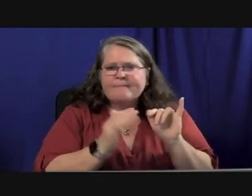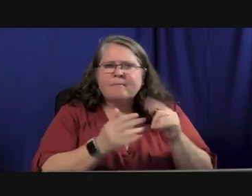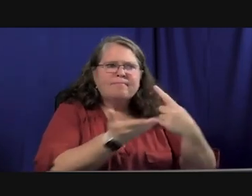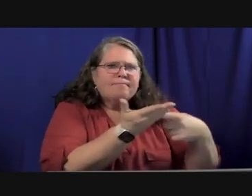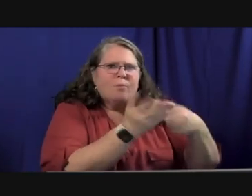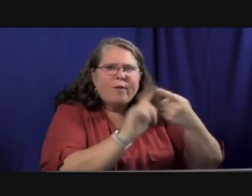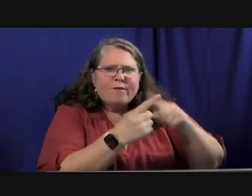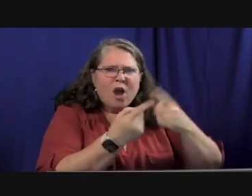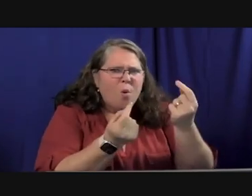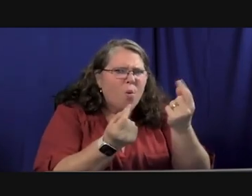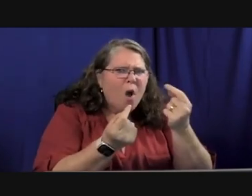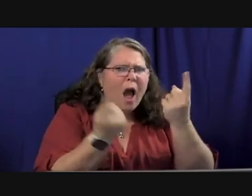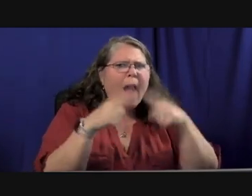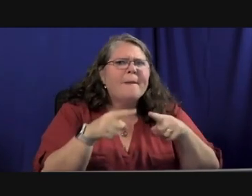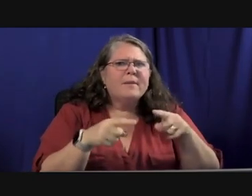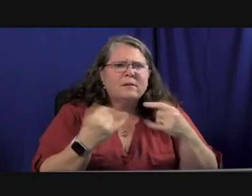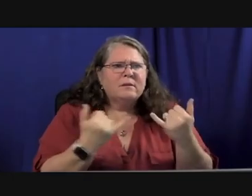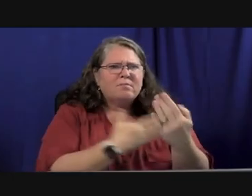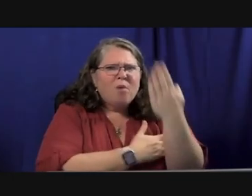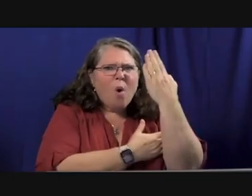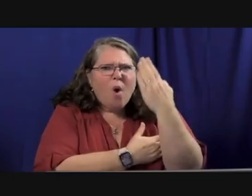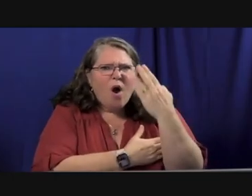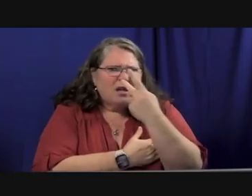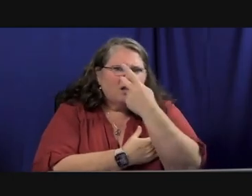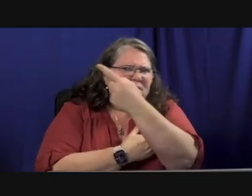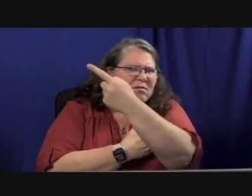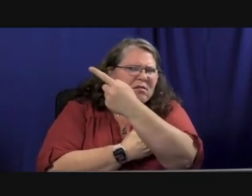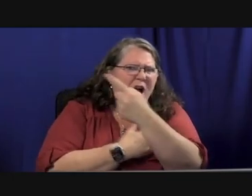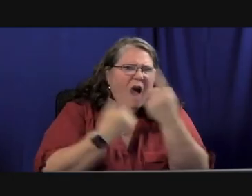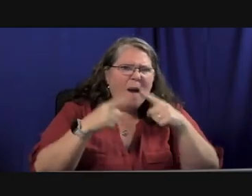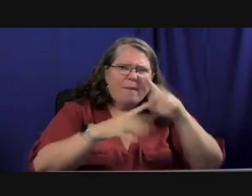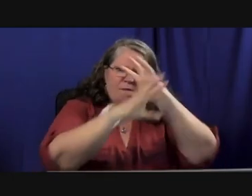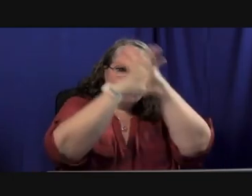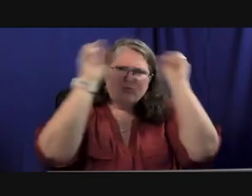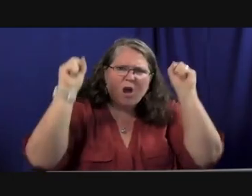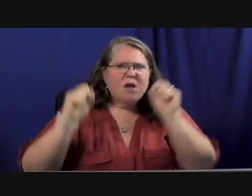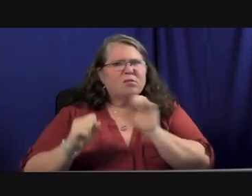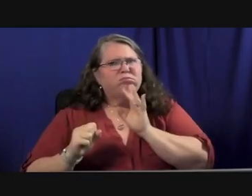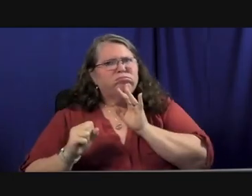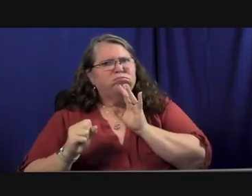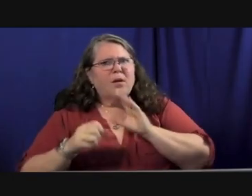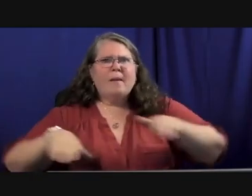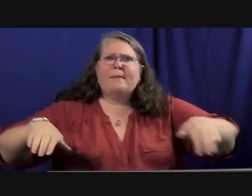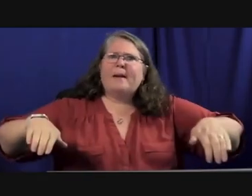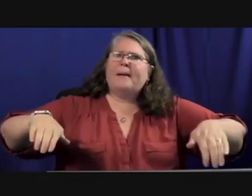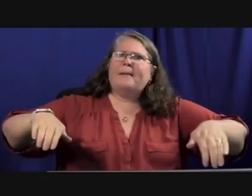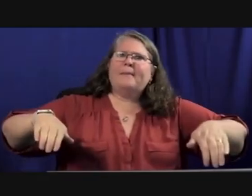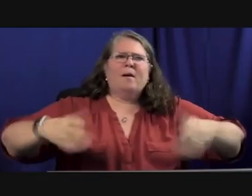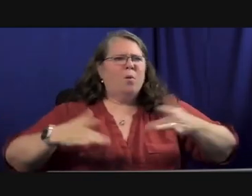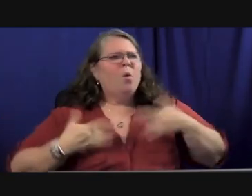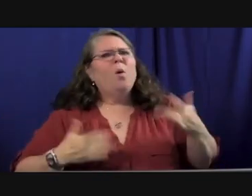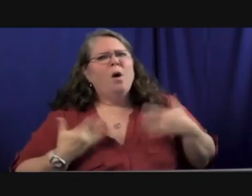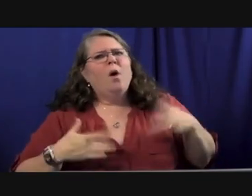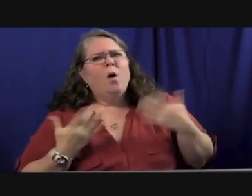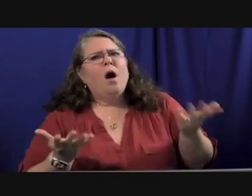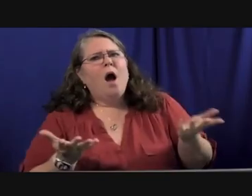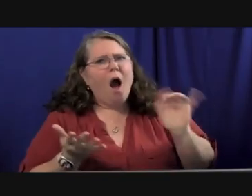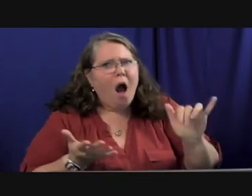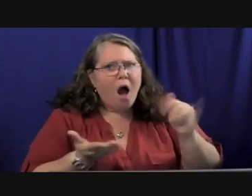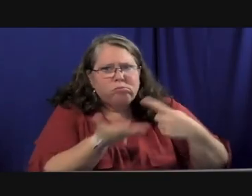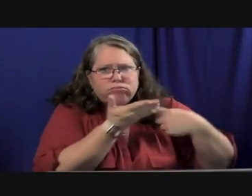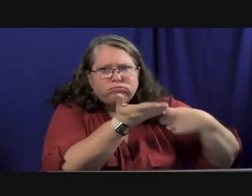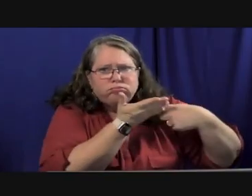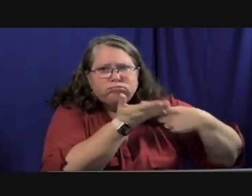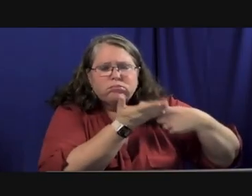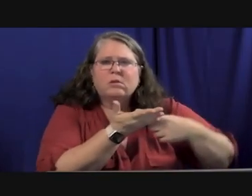and research those different things, and maybe even discuss those with their friends. And then they maybe make a comment saying, oh, did you hear what